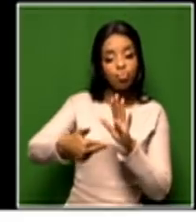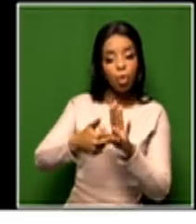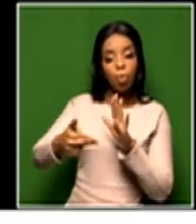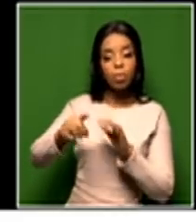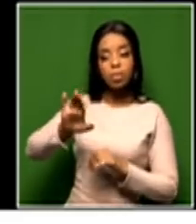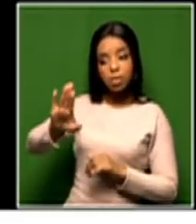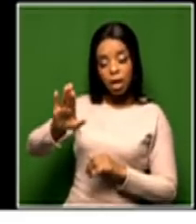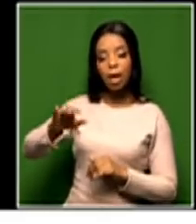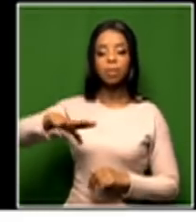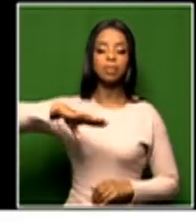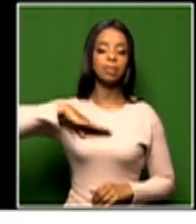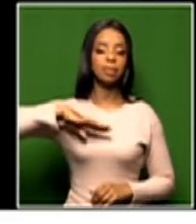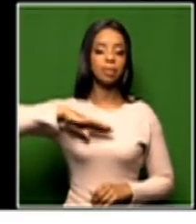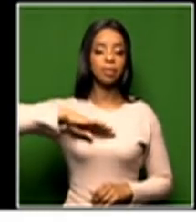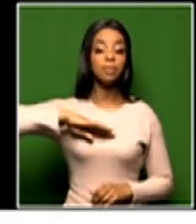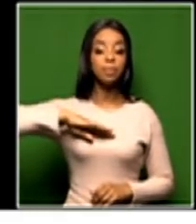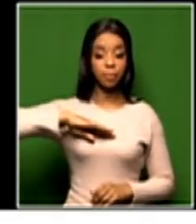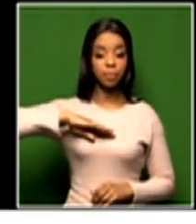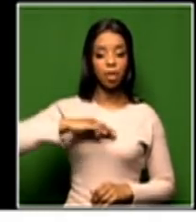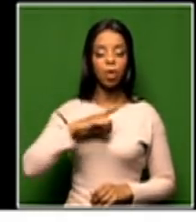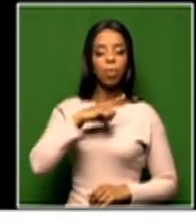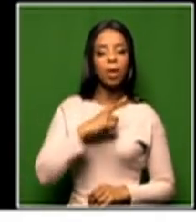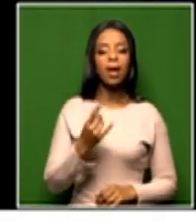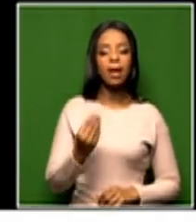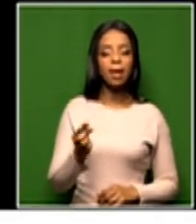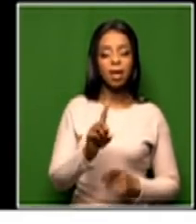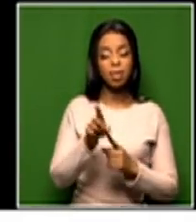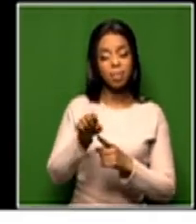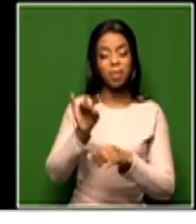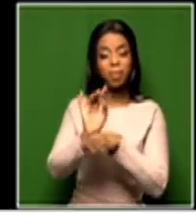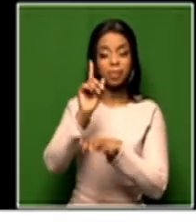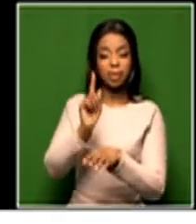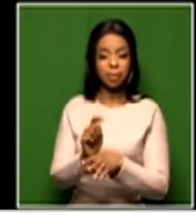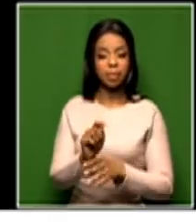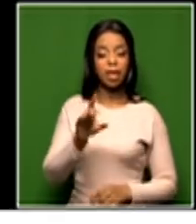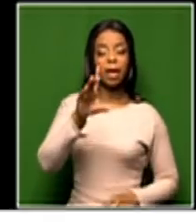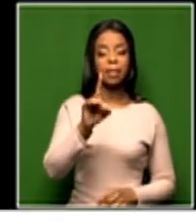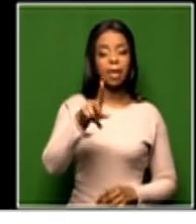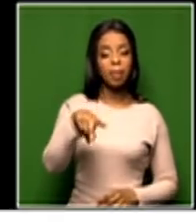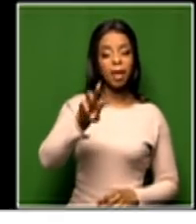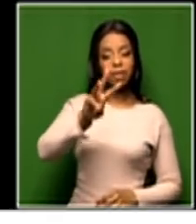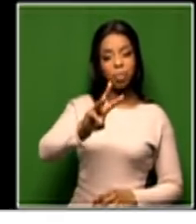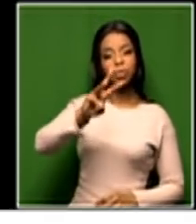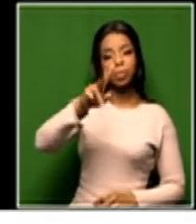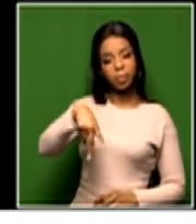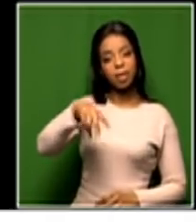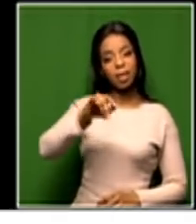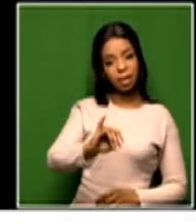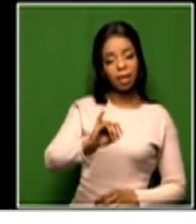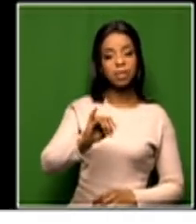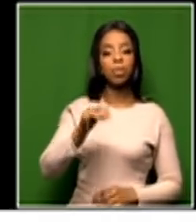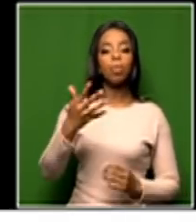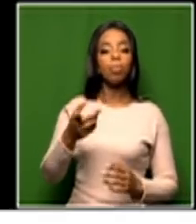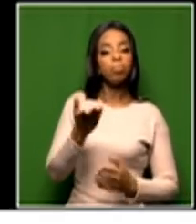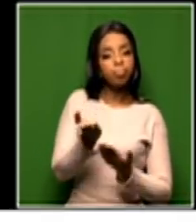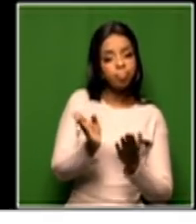National Defence Force, whether it's the consultation stages with DPWI or whether it's implementation and construction,